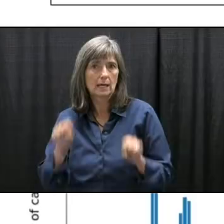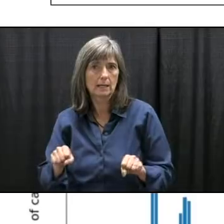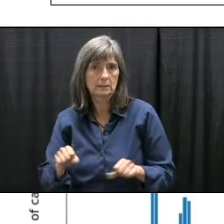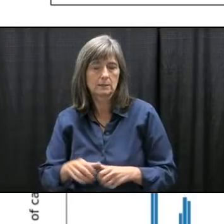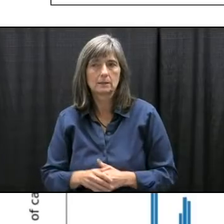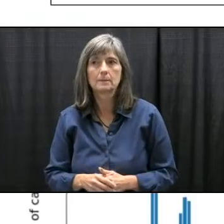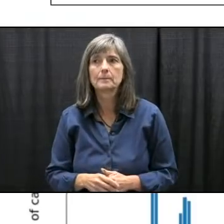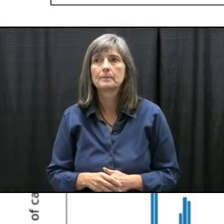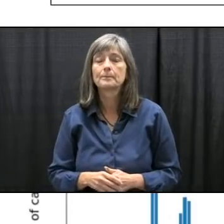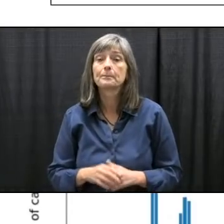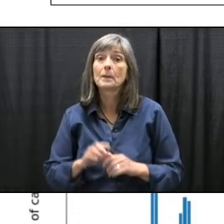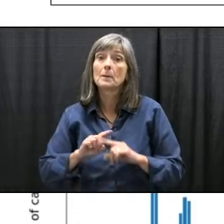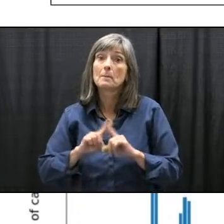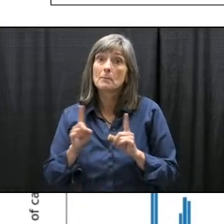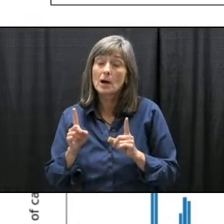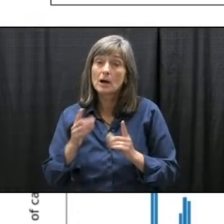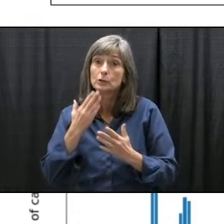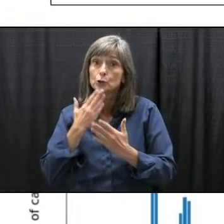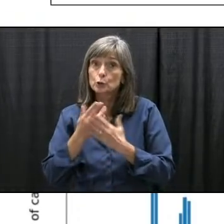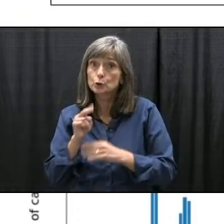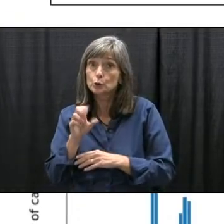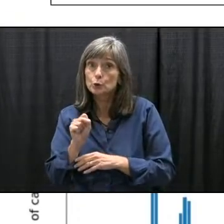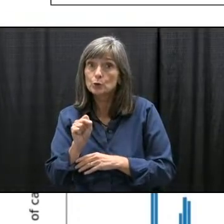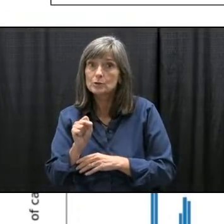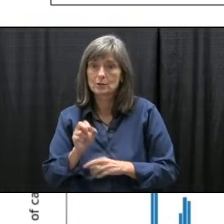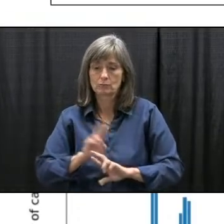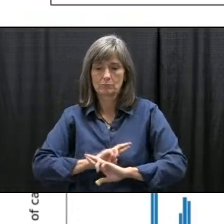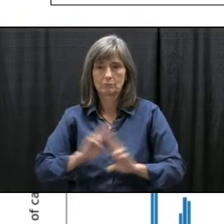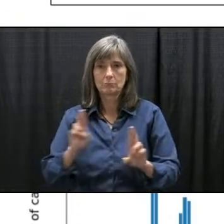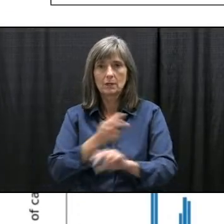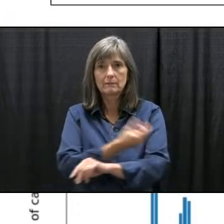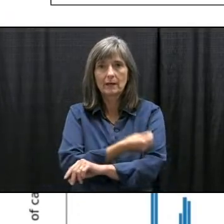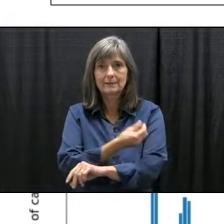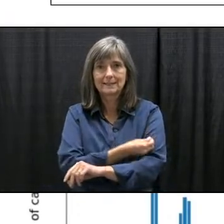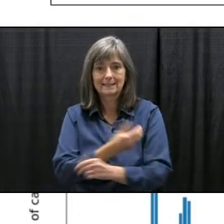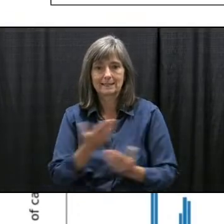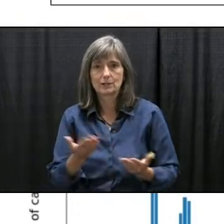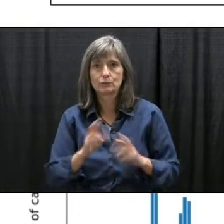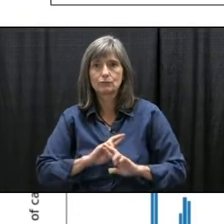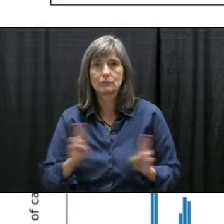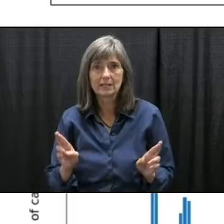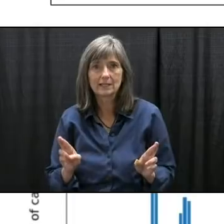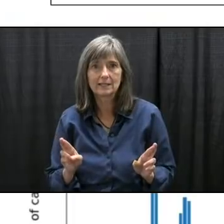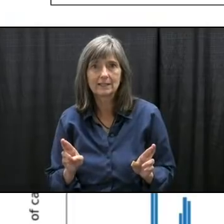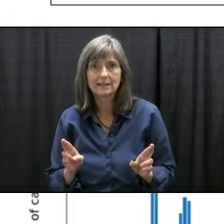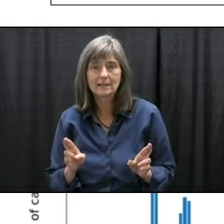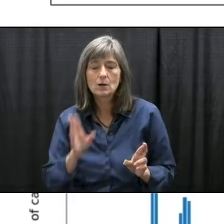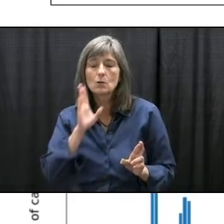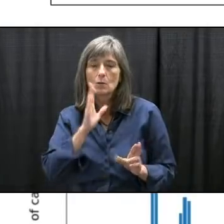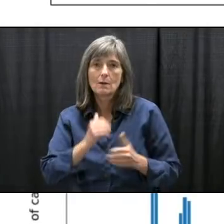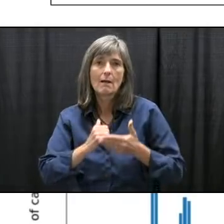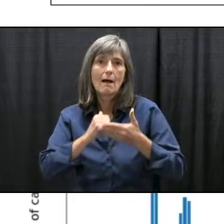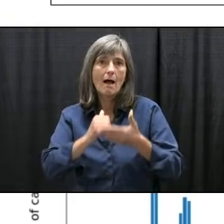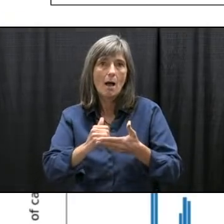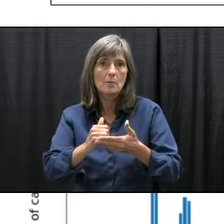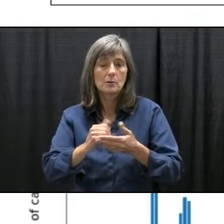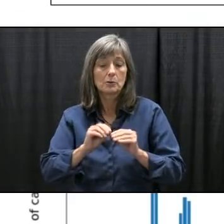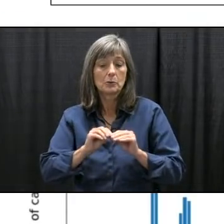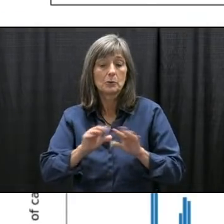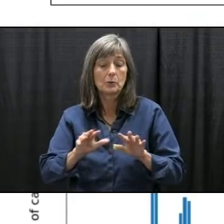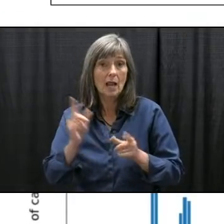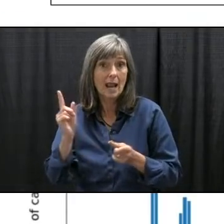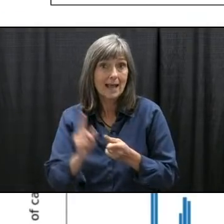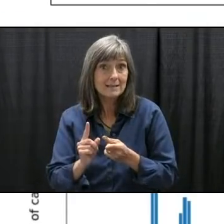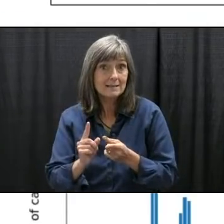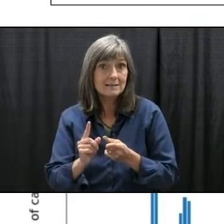good news is, though, we have readily available vaccines, as Dr. Sevier has mentioned, and this can really help mitigate the spread and also